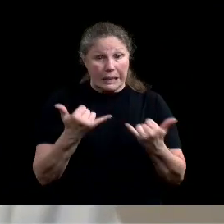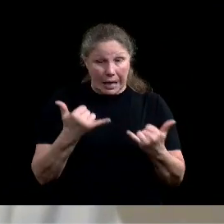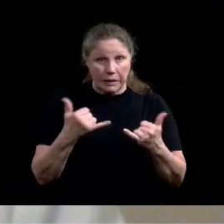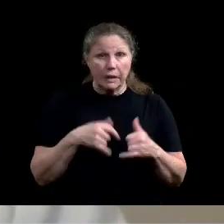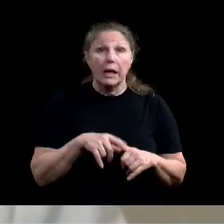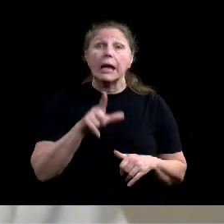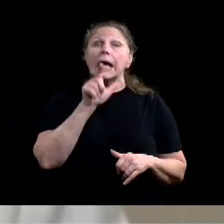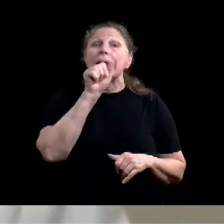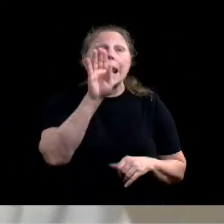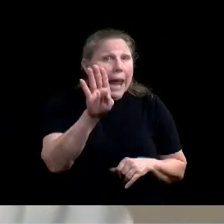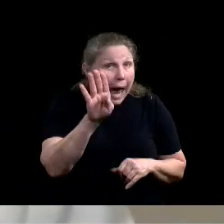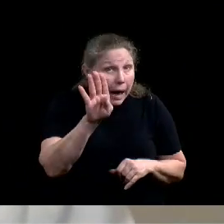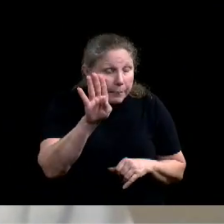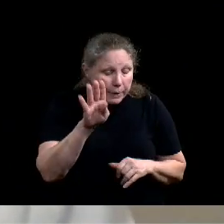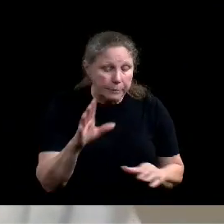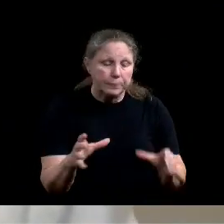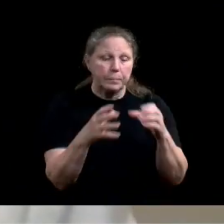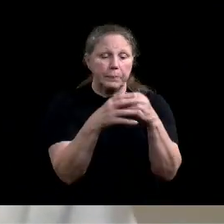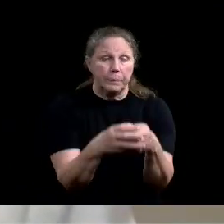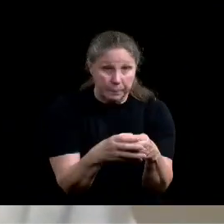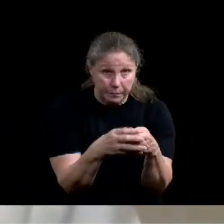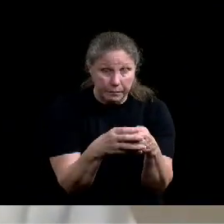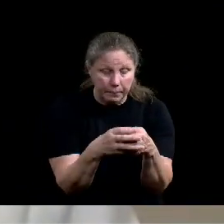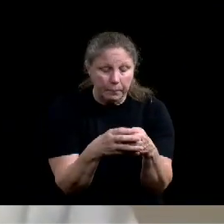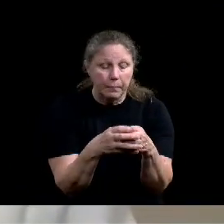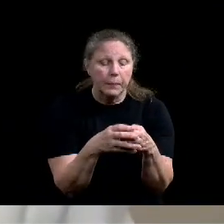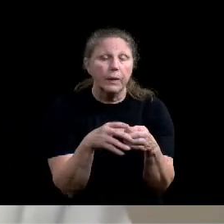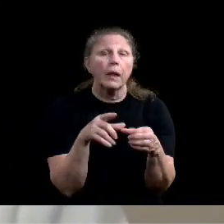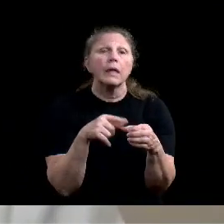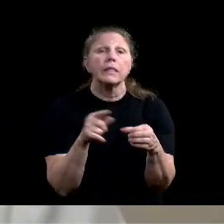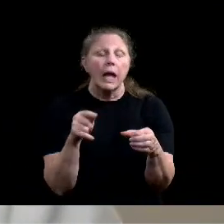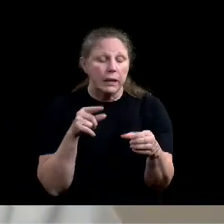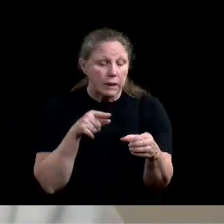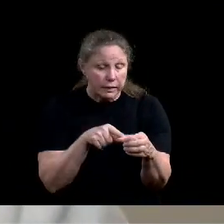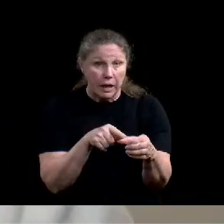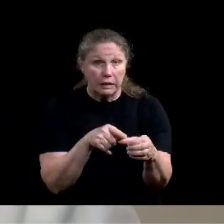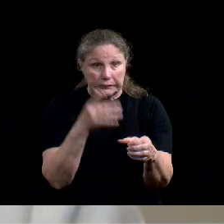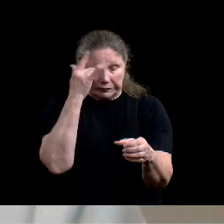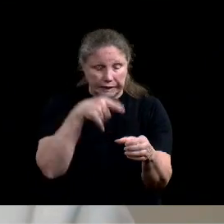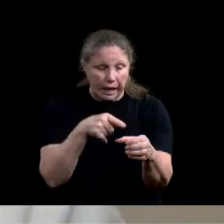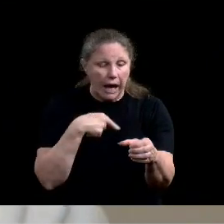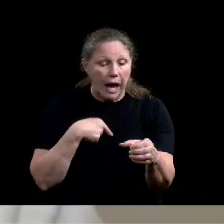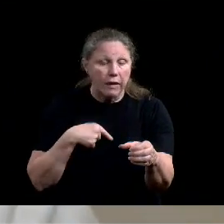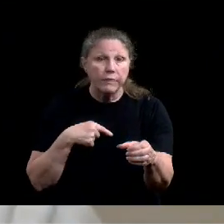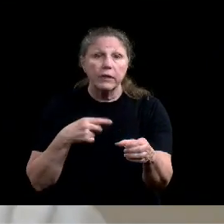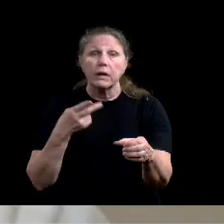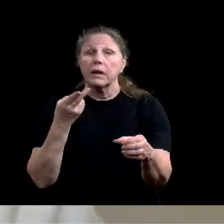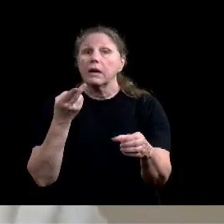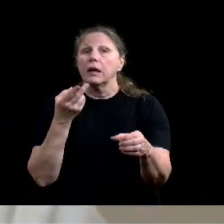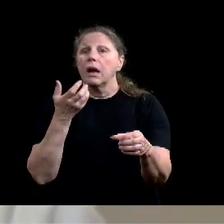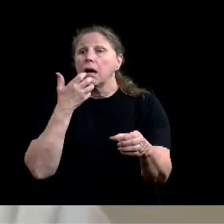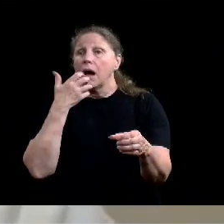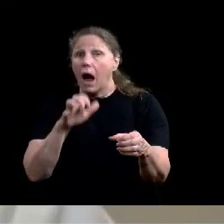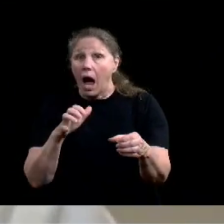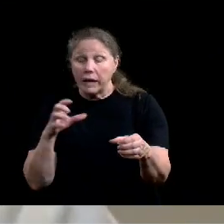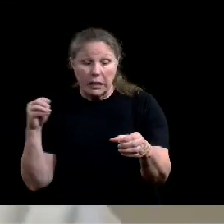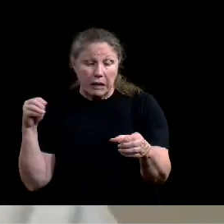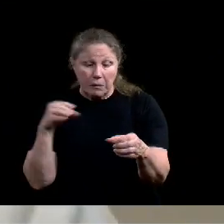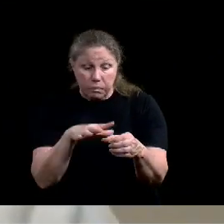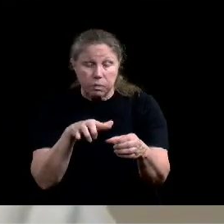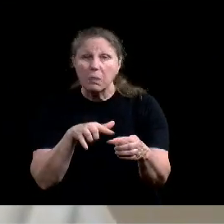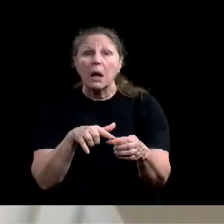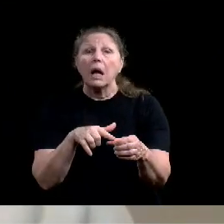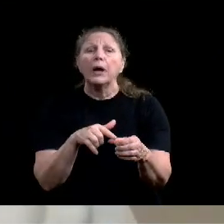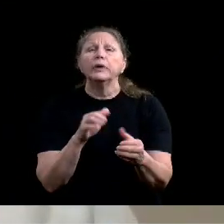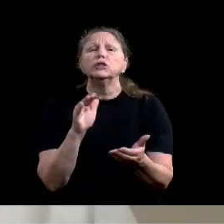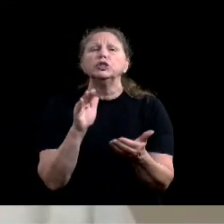and humidity does make the virus less likely to replicate. In the real world,